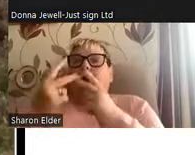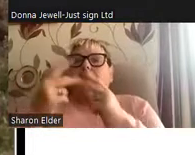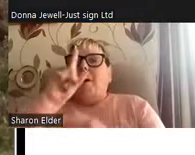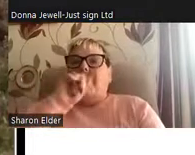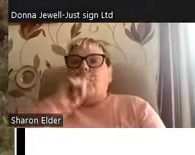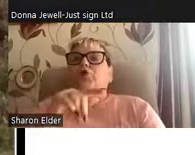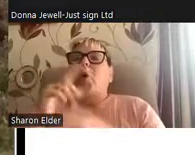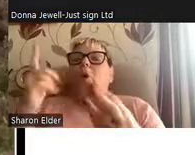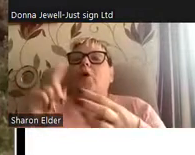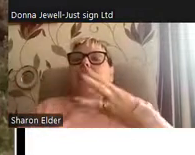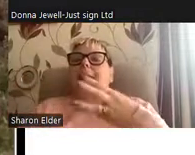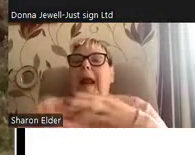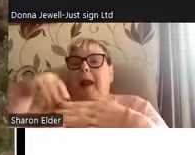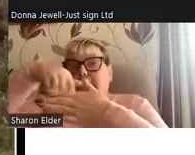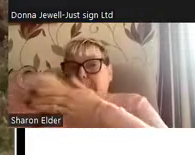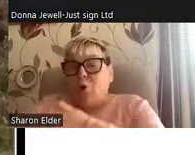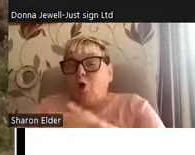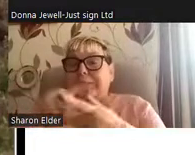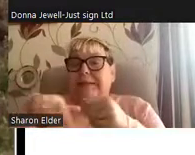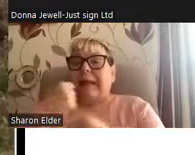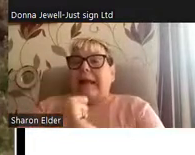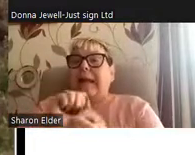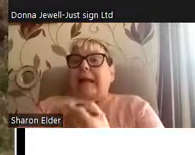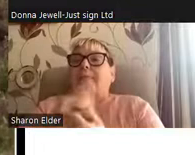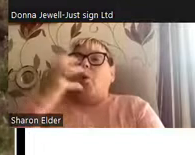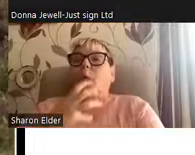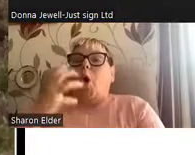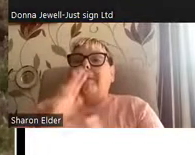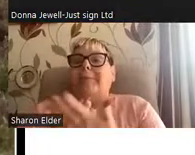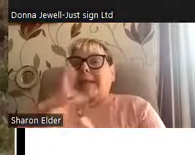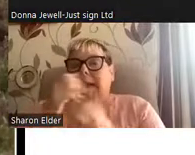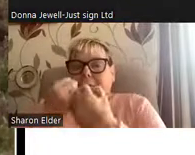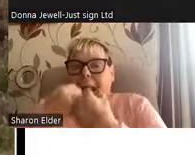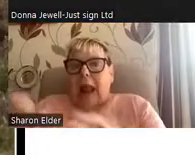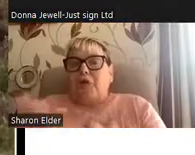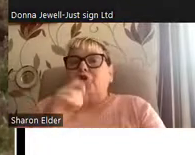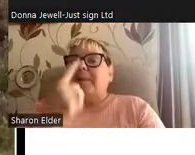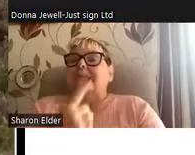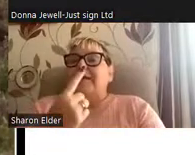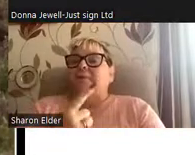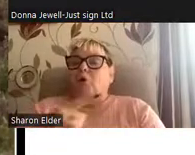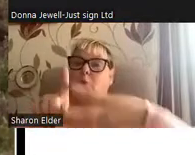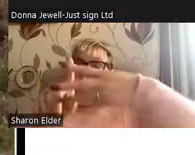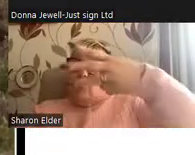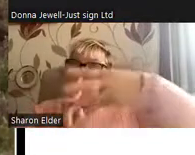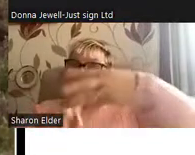C, it buries its eggs so as to keep them warm enough so they can hatch on their own? So three options here.